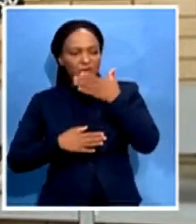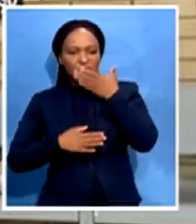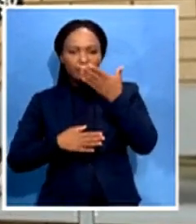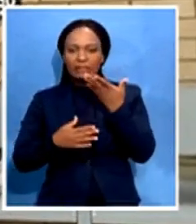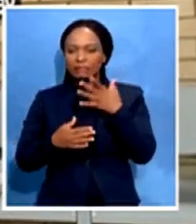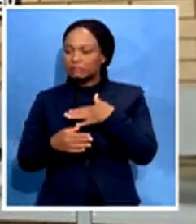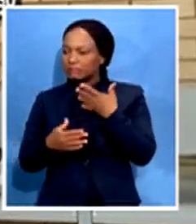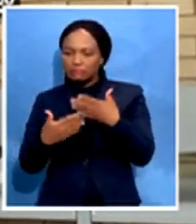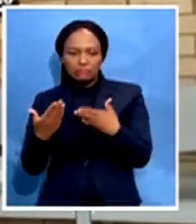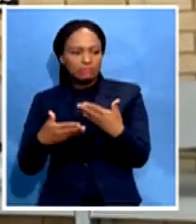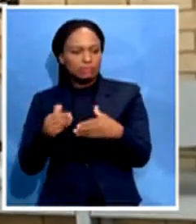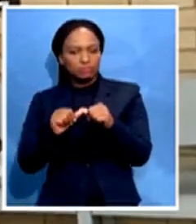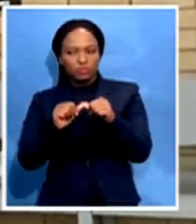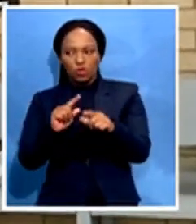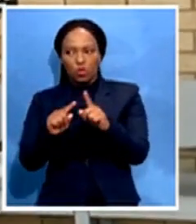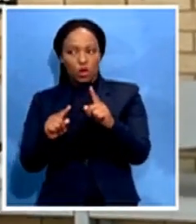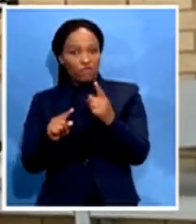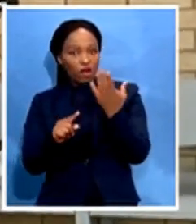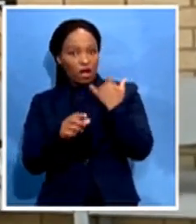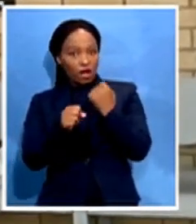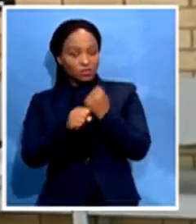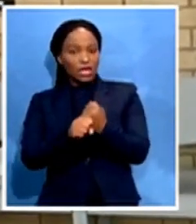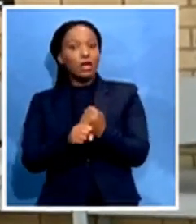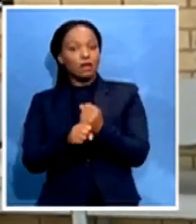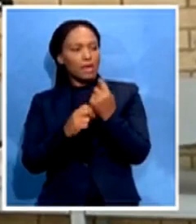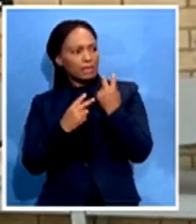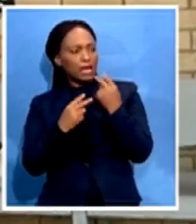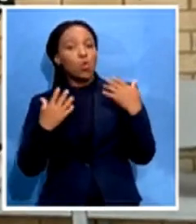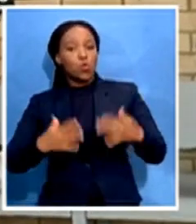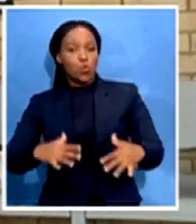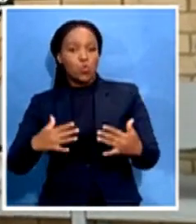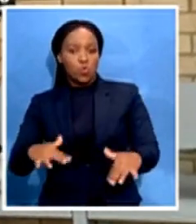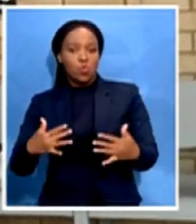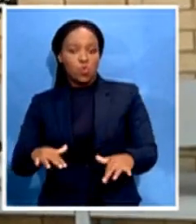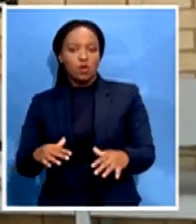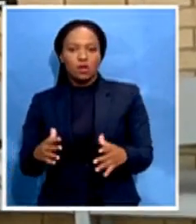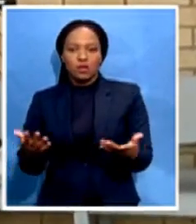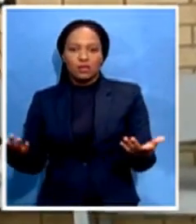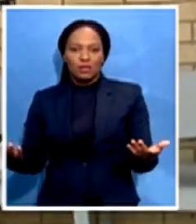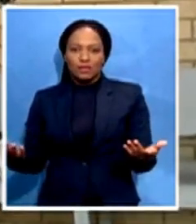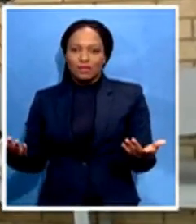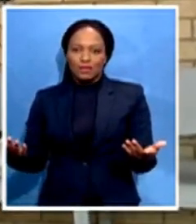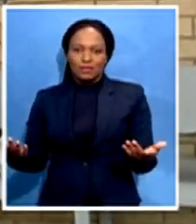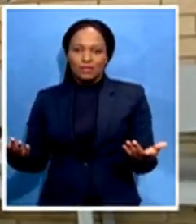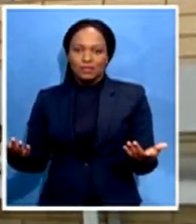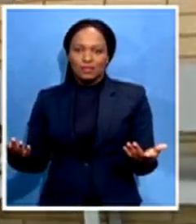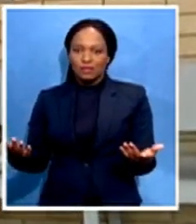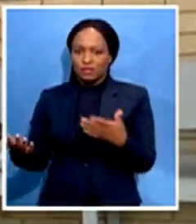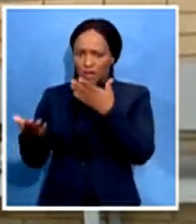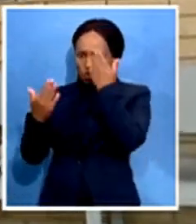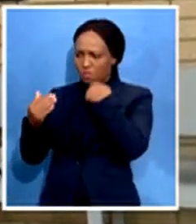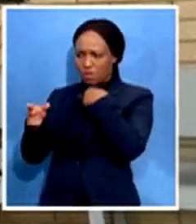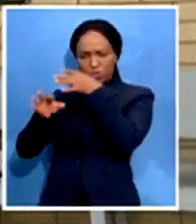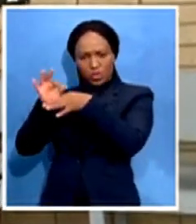year. So I don't know if you want me to go into a little bit about how I just want to come in there, Dr. Leigh. You